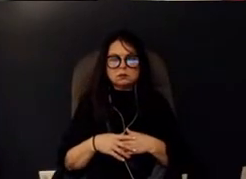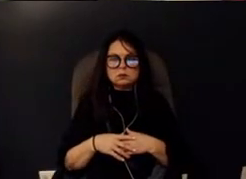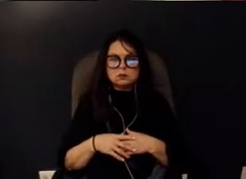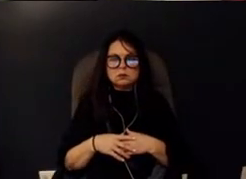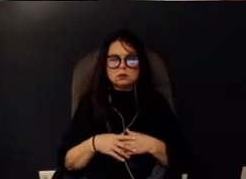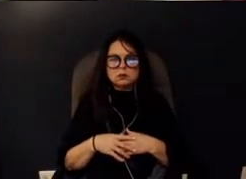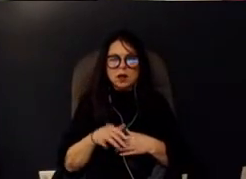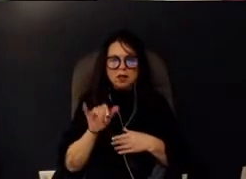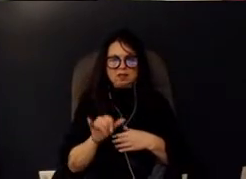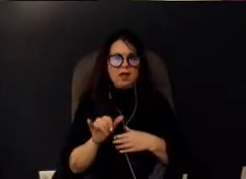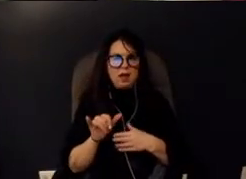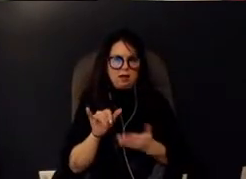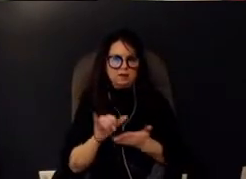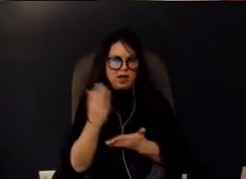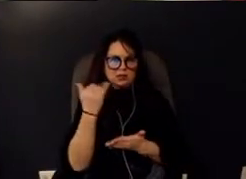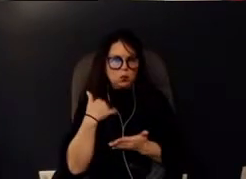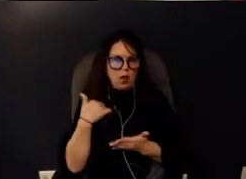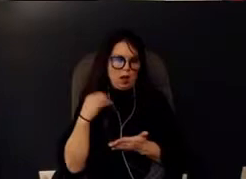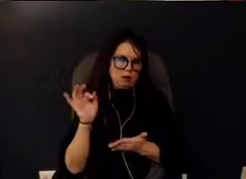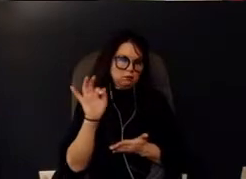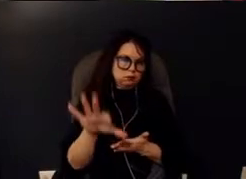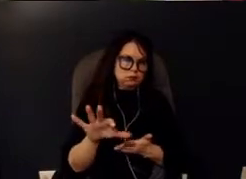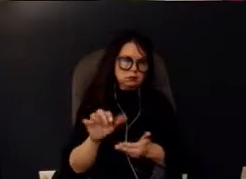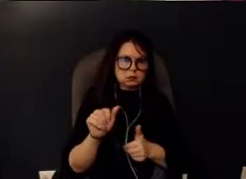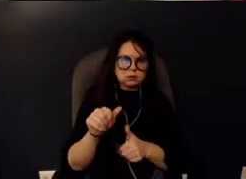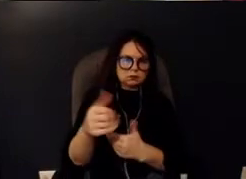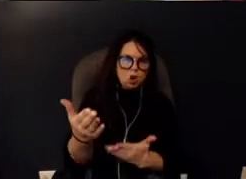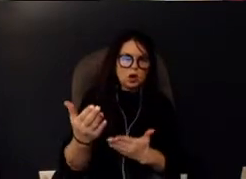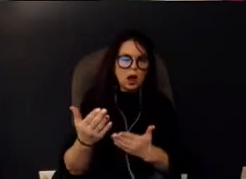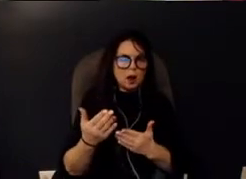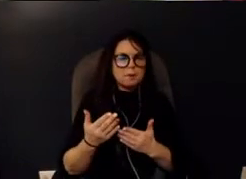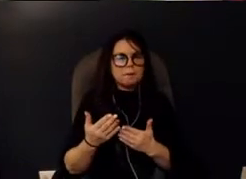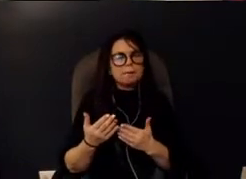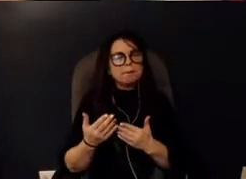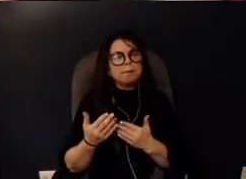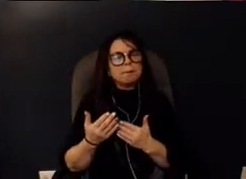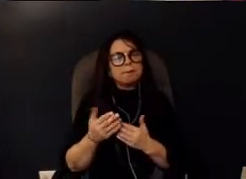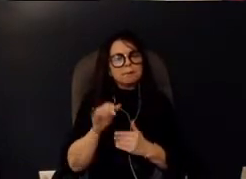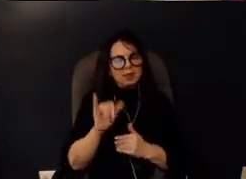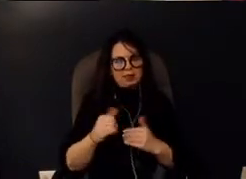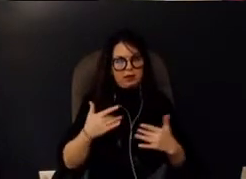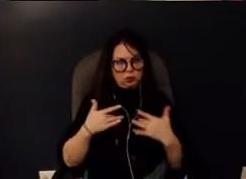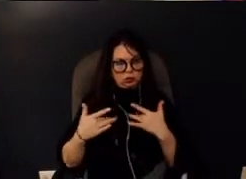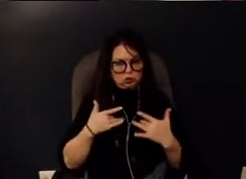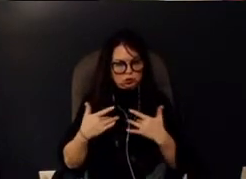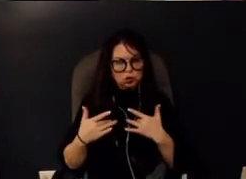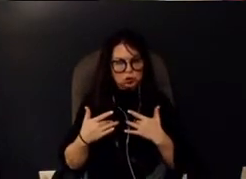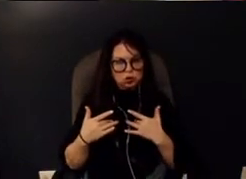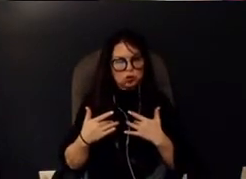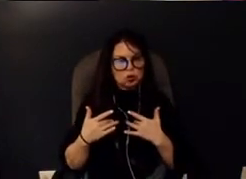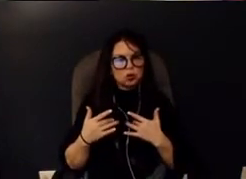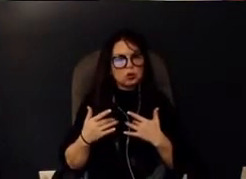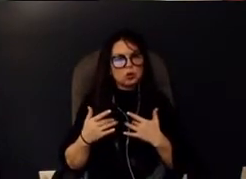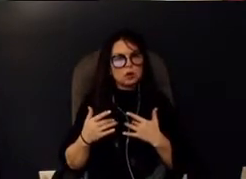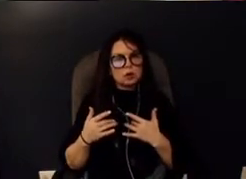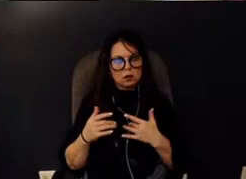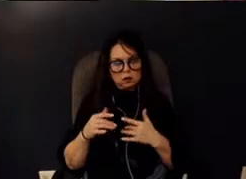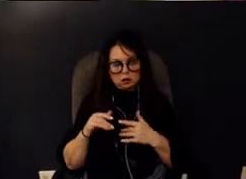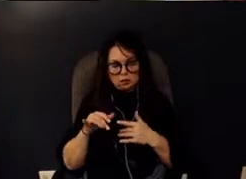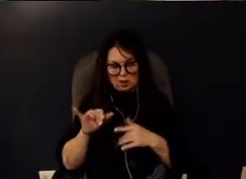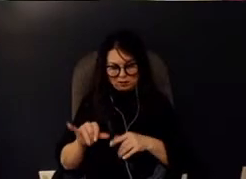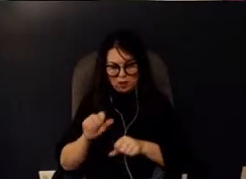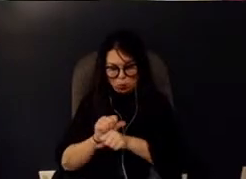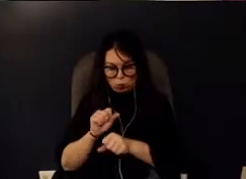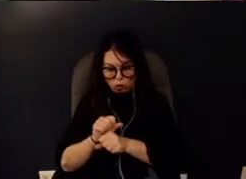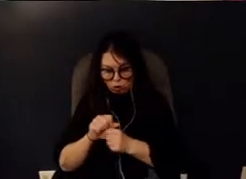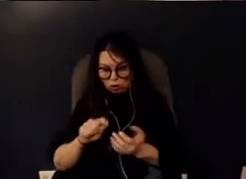up, and just to reiterate that concern that the work that actually really does further racial equity and